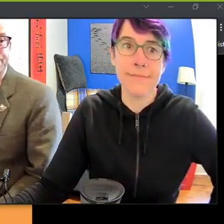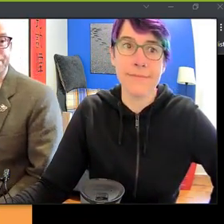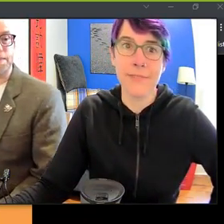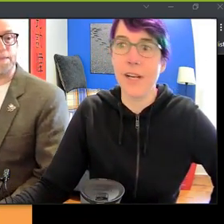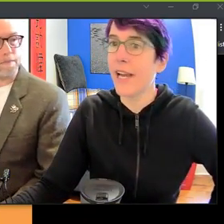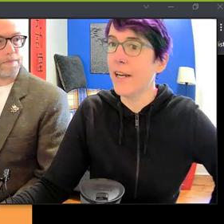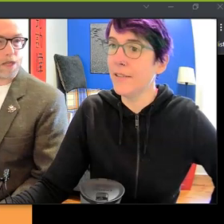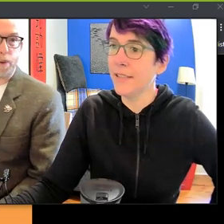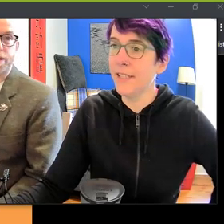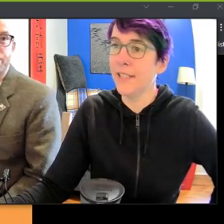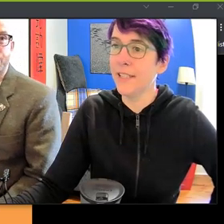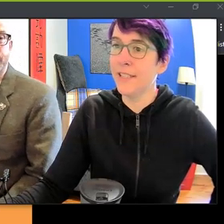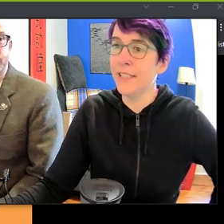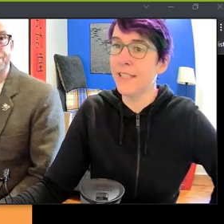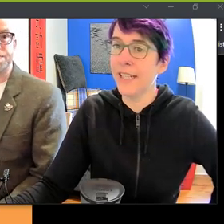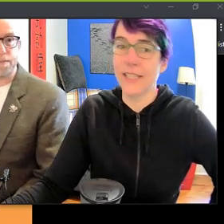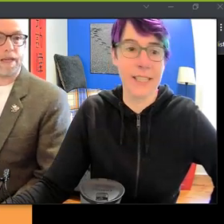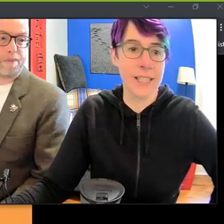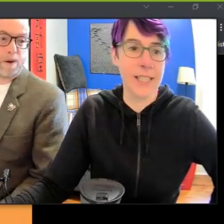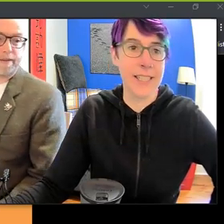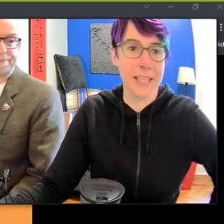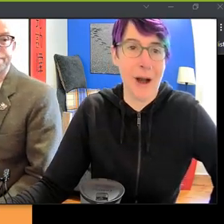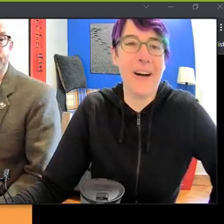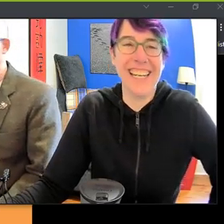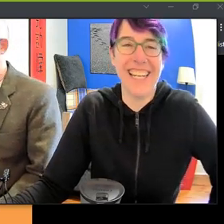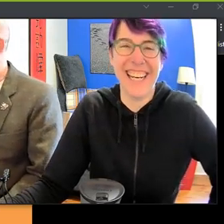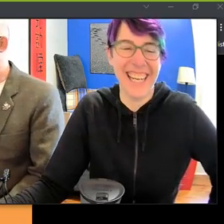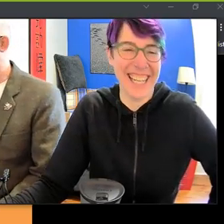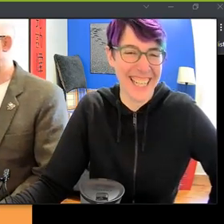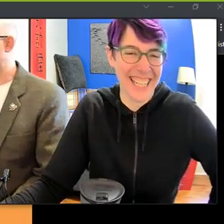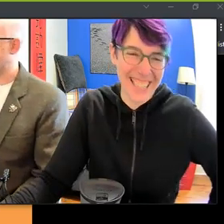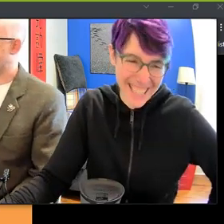hell. Yeah? When you're going through hell, yeah. Keep going.